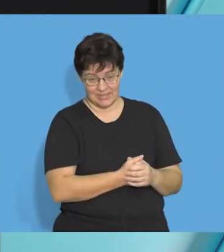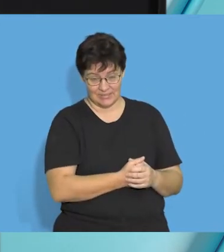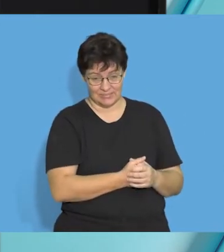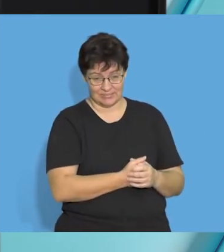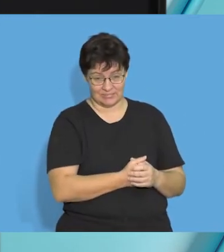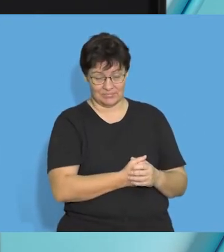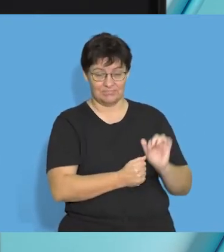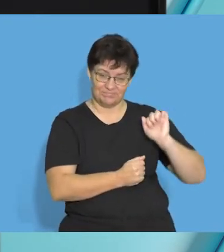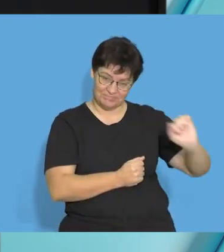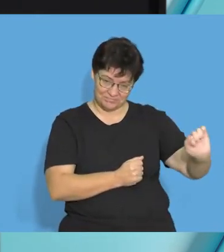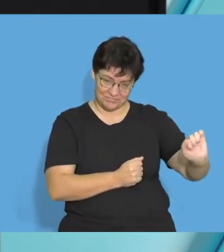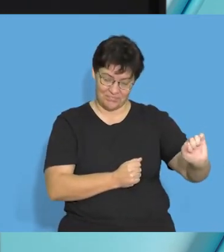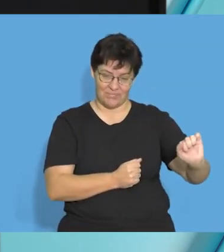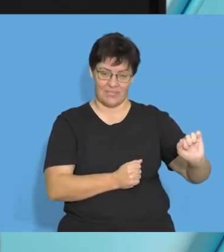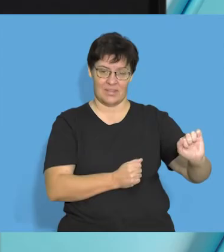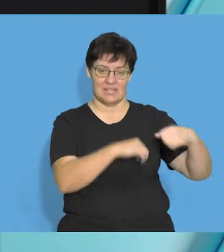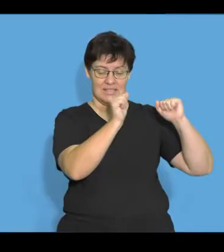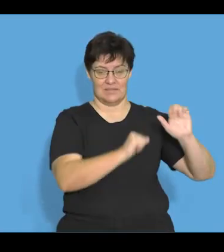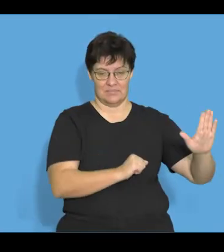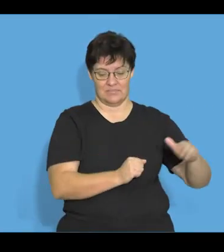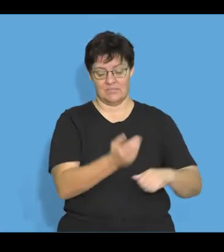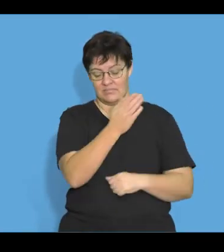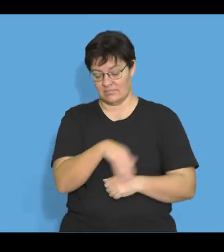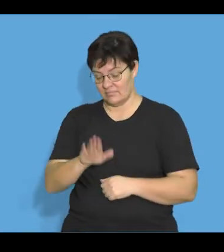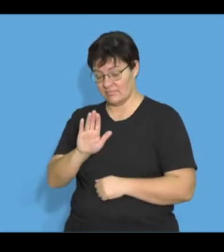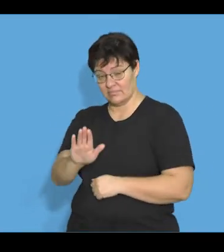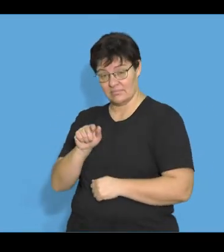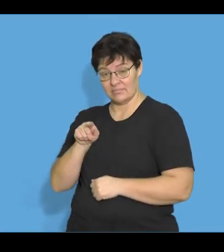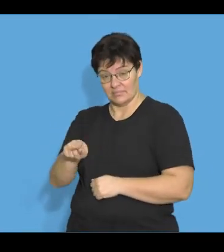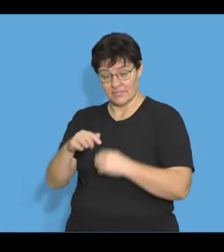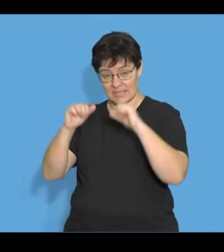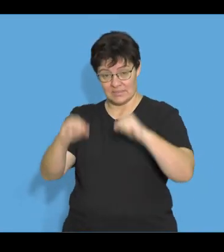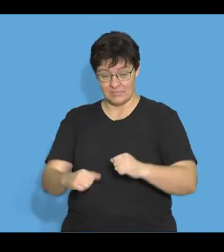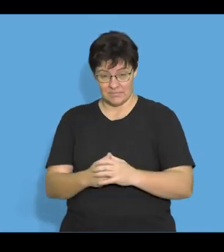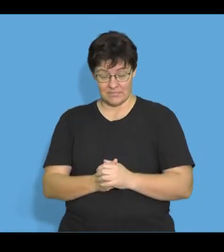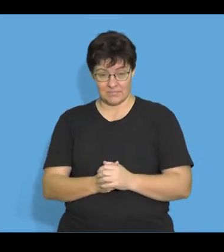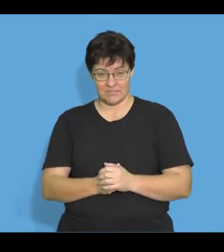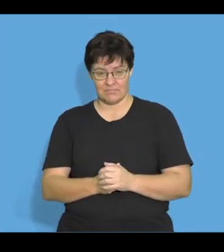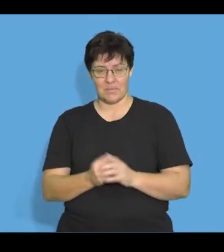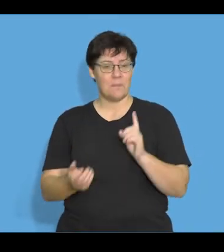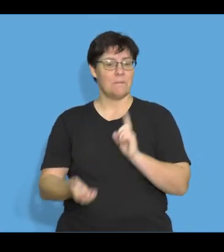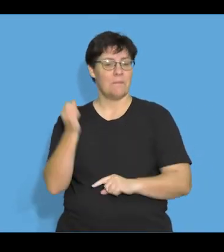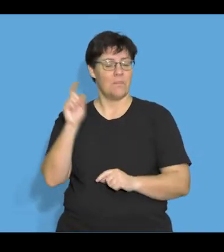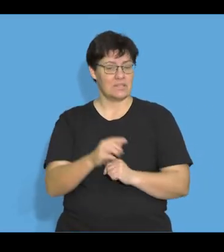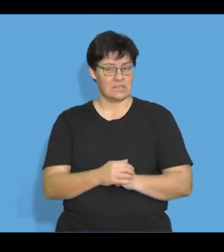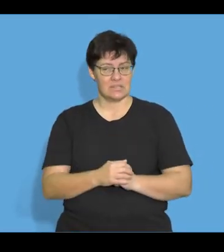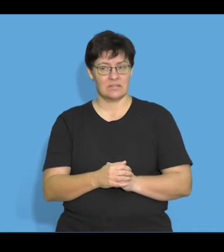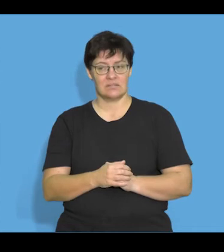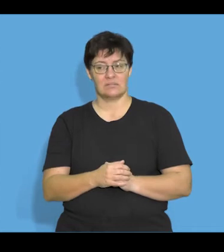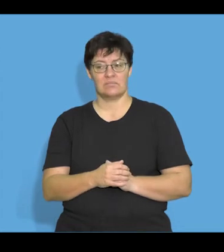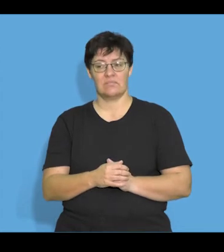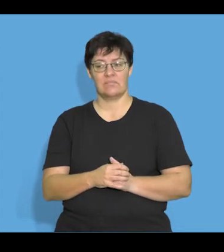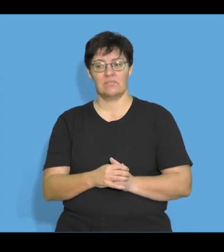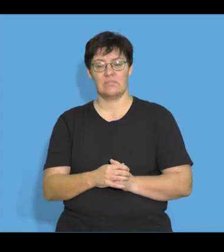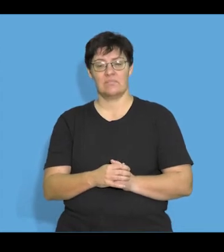your perpetual inventory system. If we look at the periodic inventory system, what do we find? We find that you